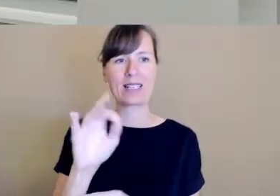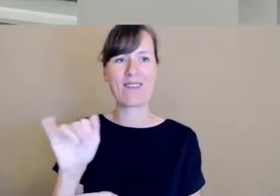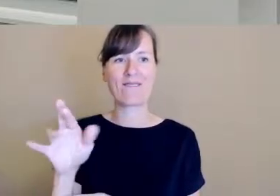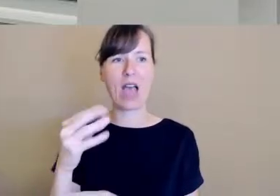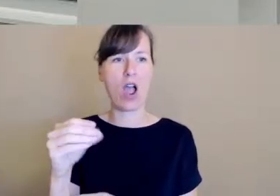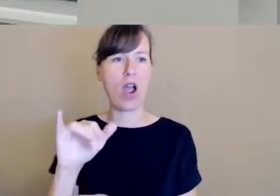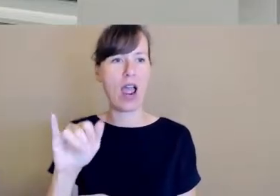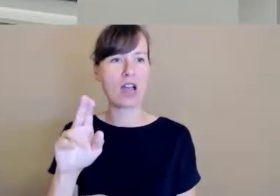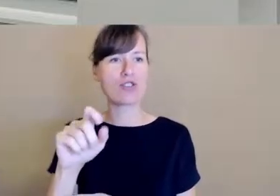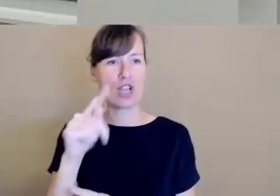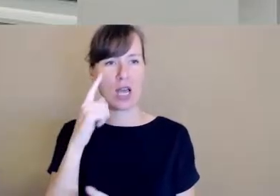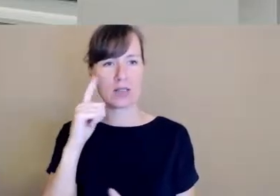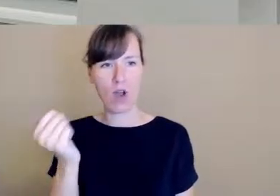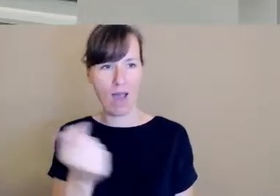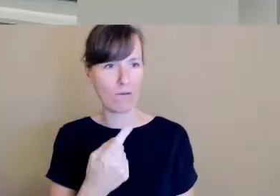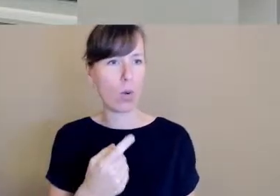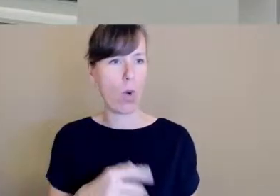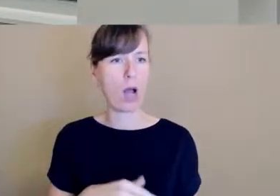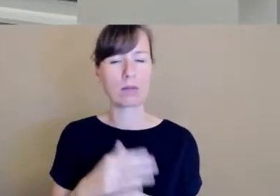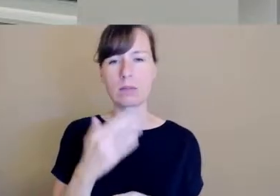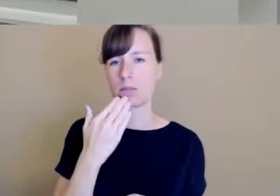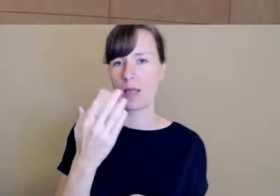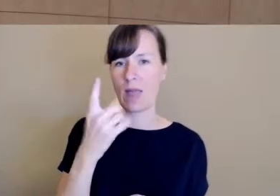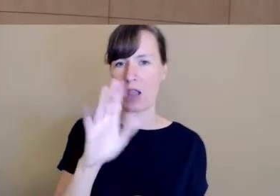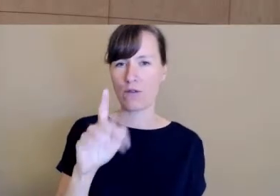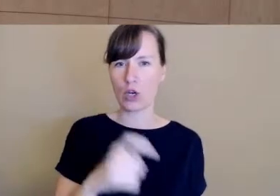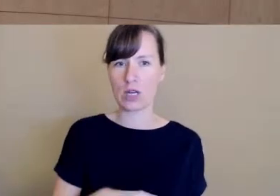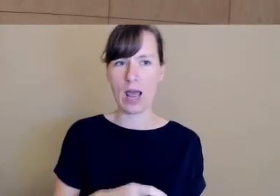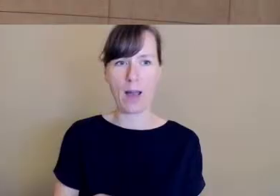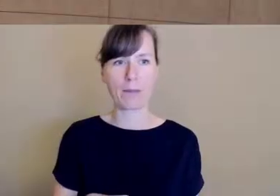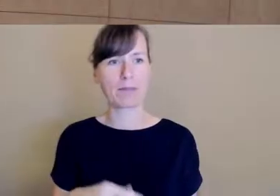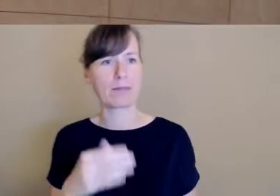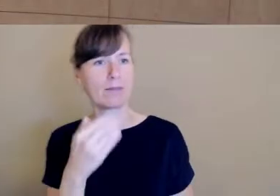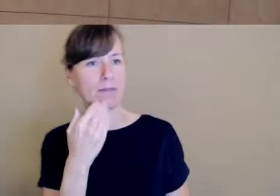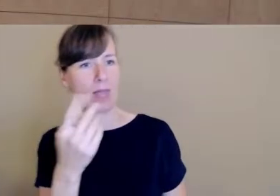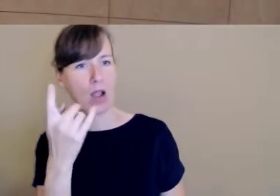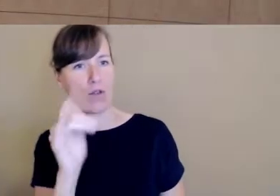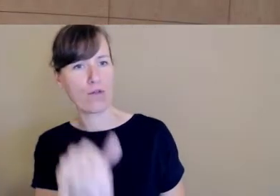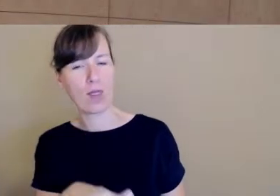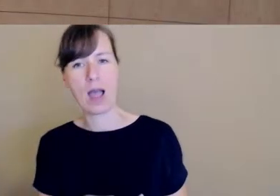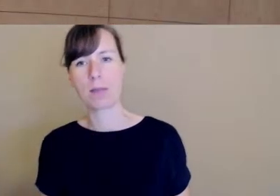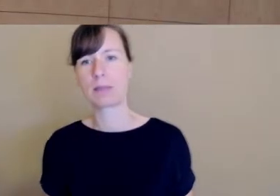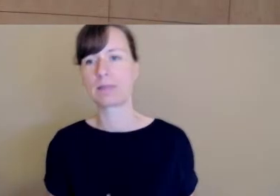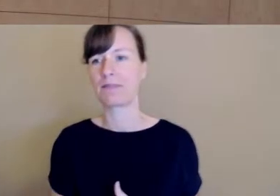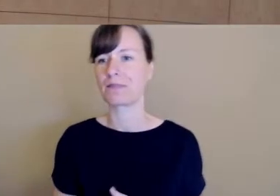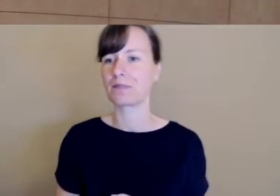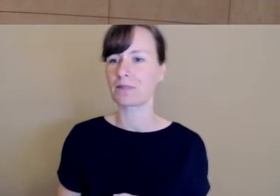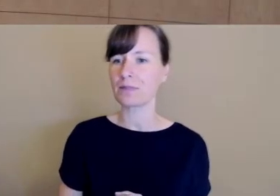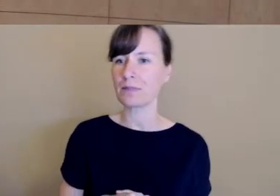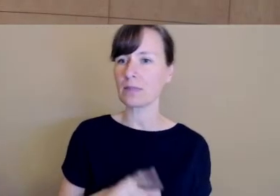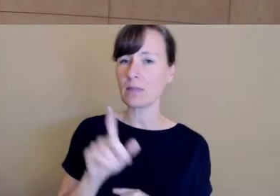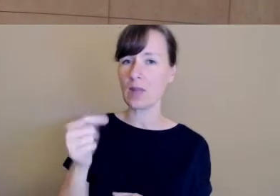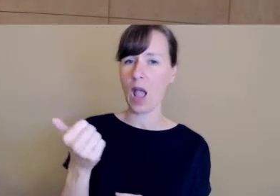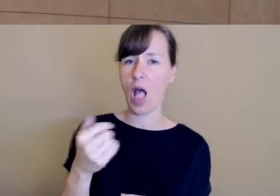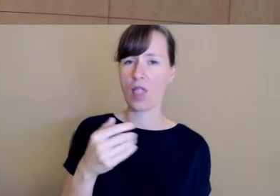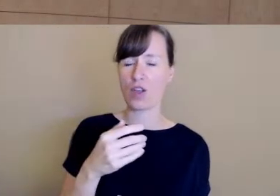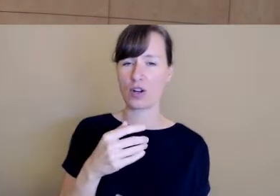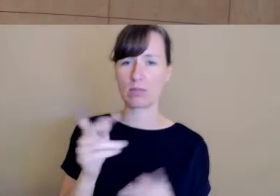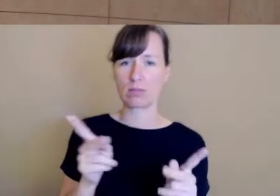you for your time. Thank you for that. Are there other members of the public who would like to come in on